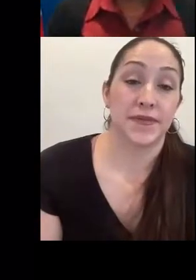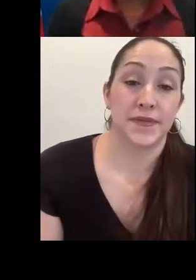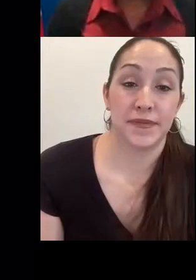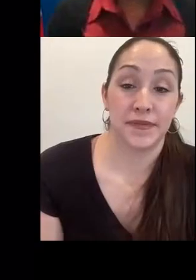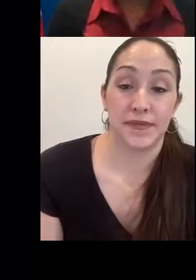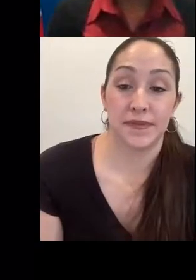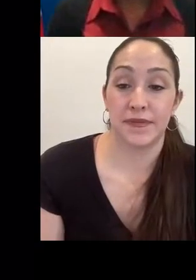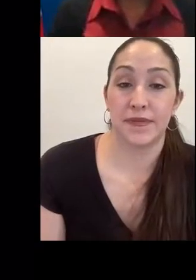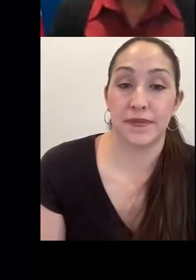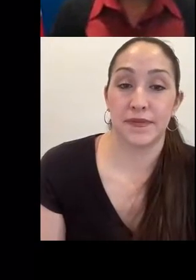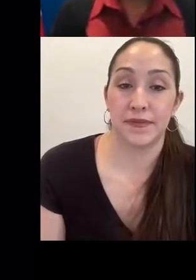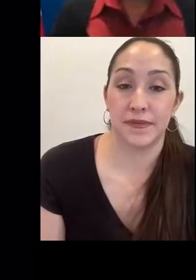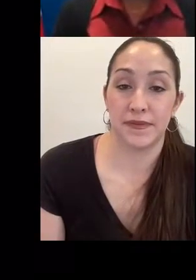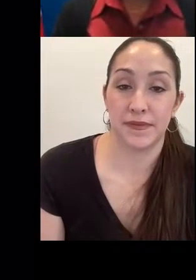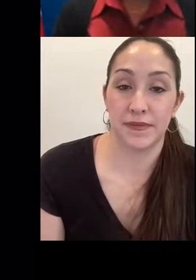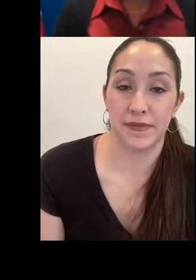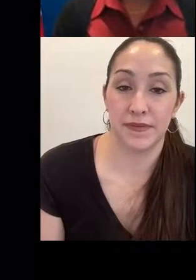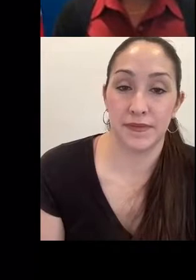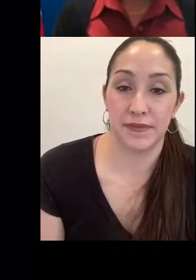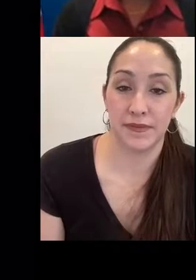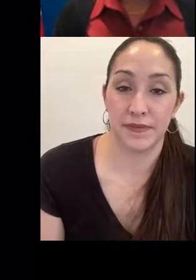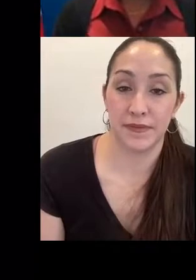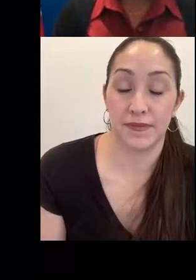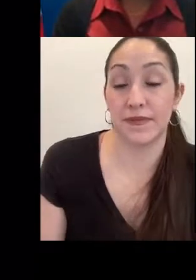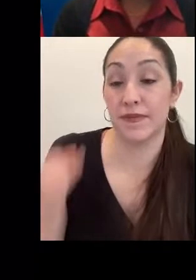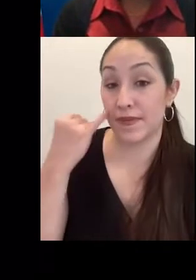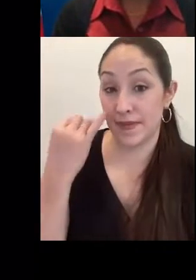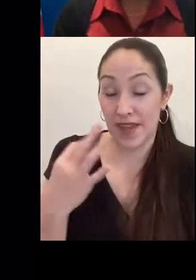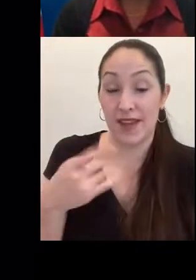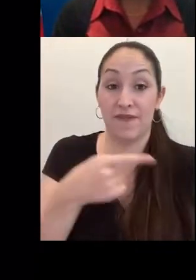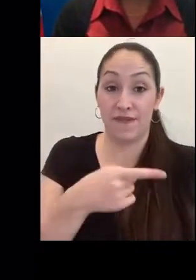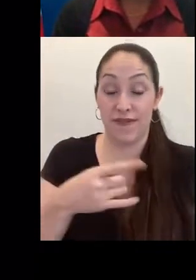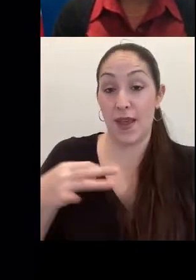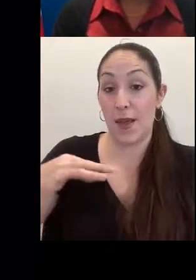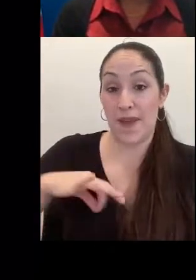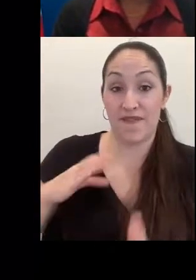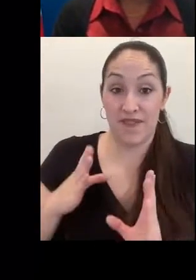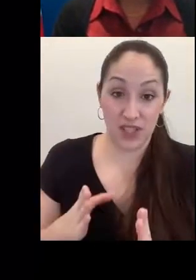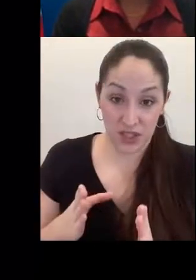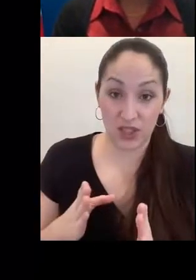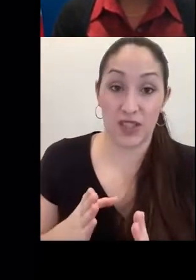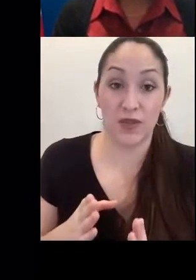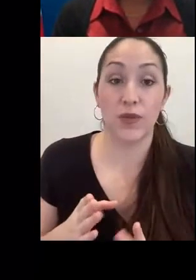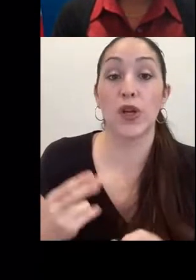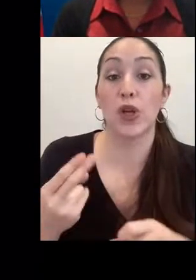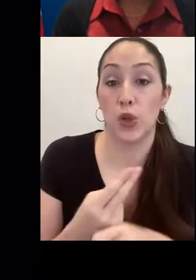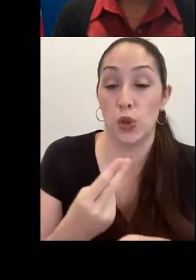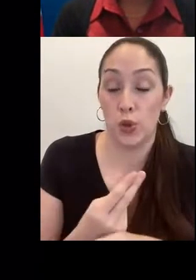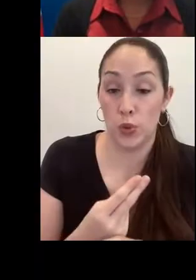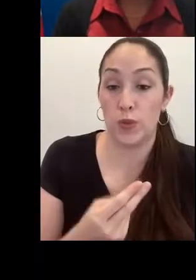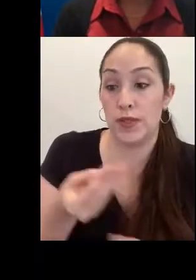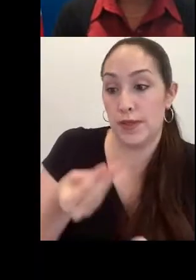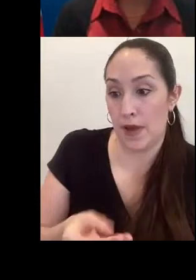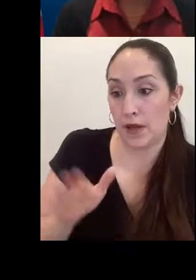If a designated beneficiary uses a distribution previously excluded for a non-QDE expense